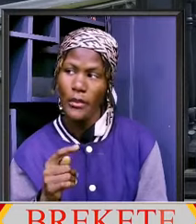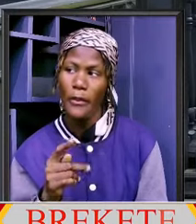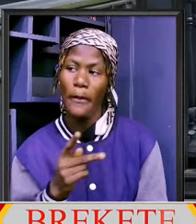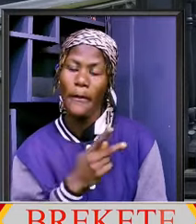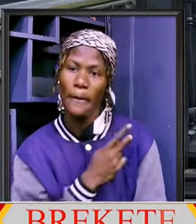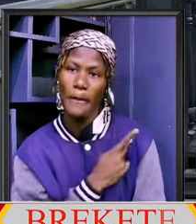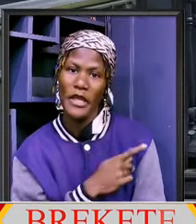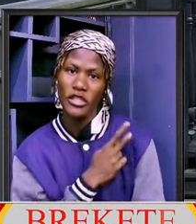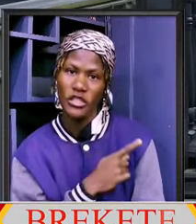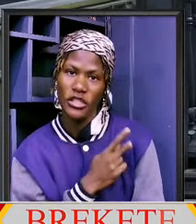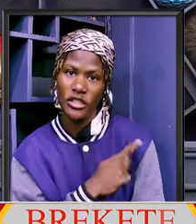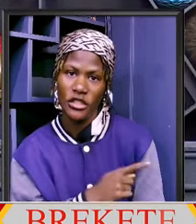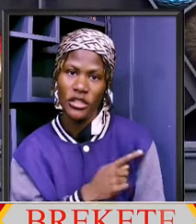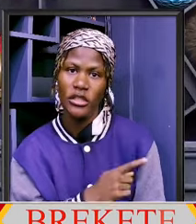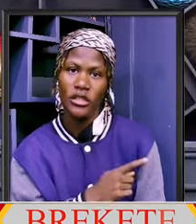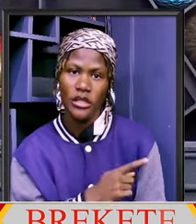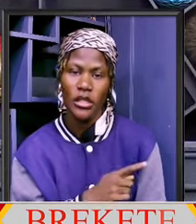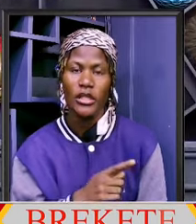good.